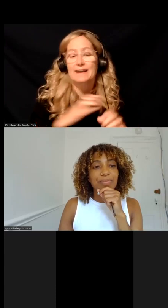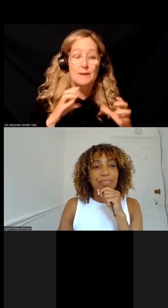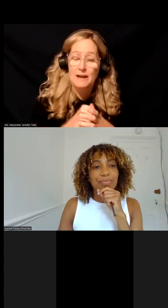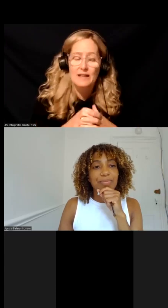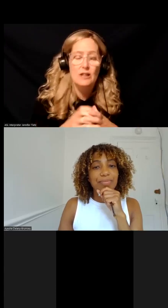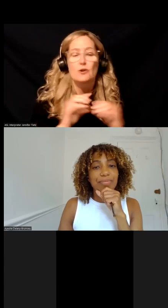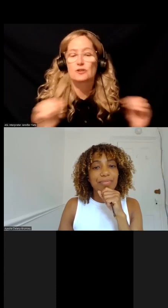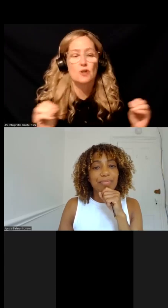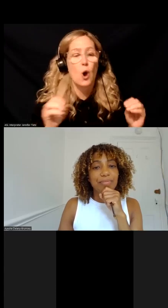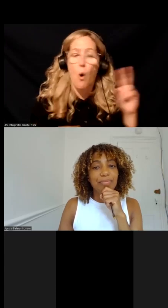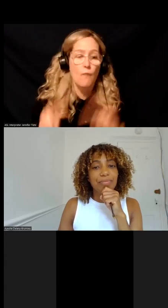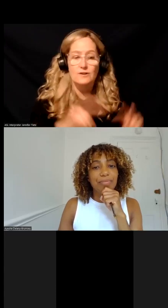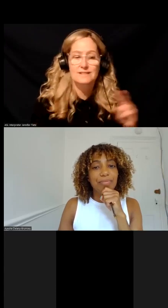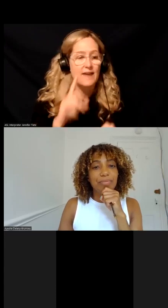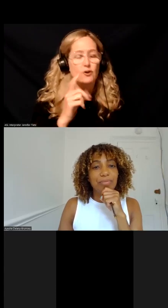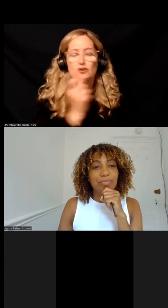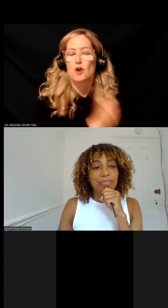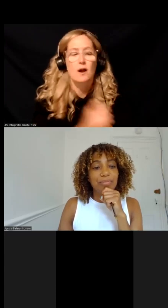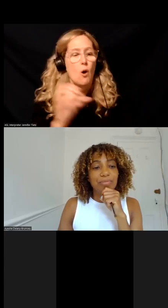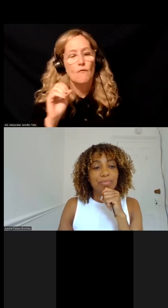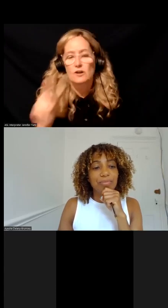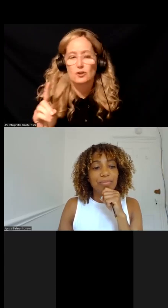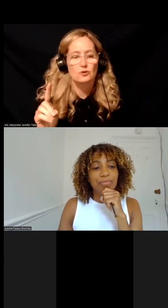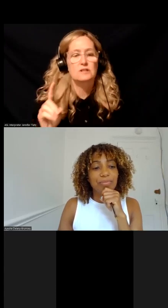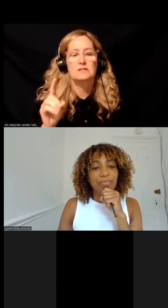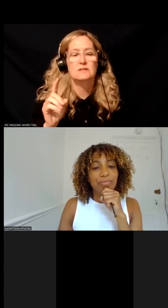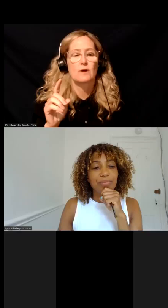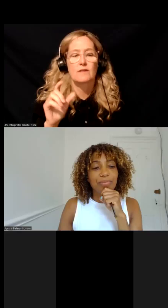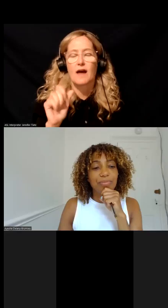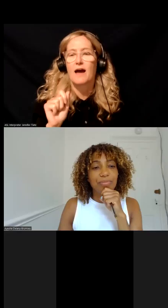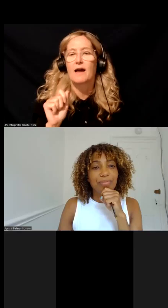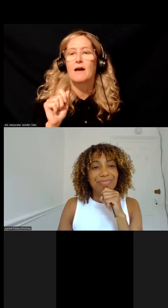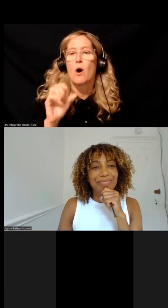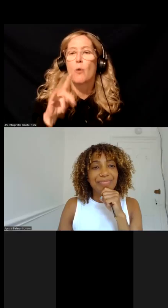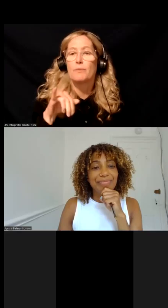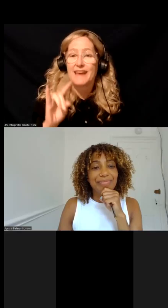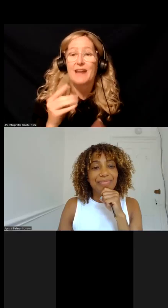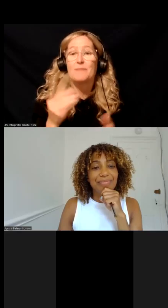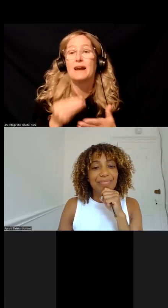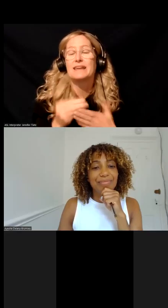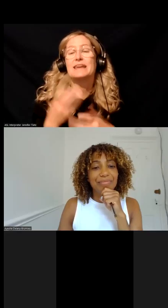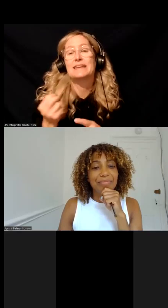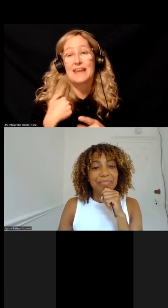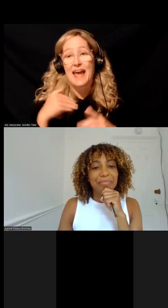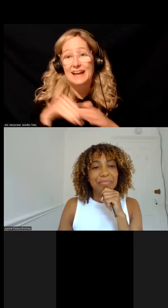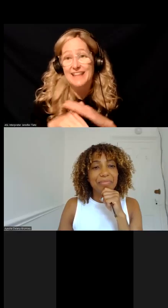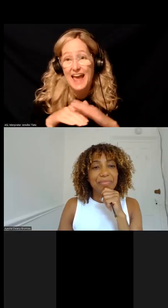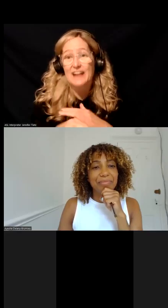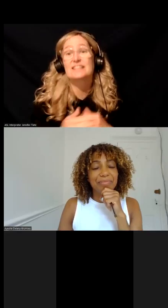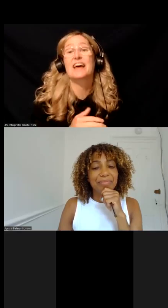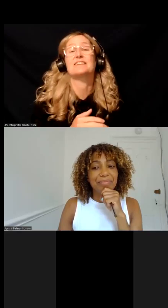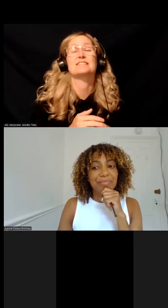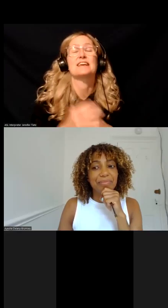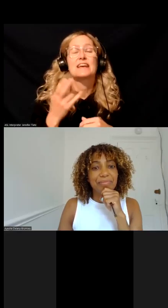no oversight for drug overdose, the settlement, the opioid settlement money. And so he have asked, me